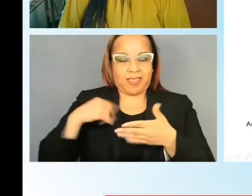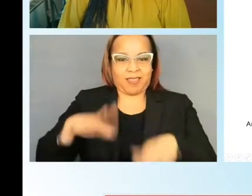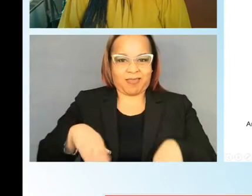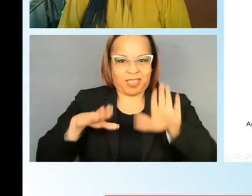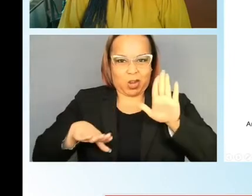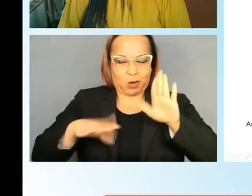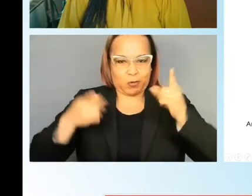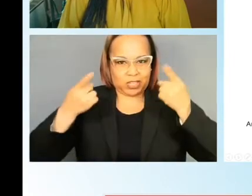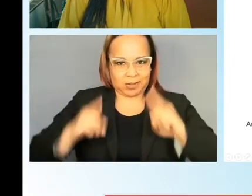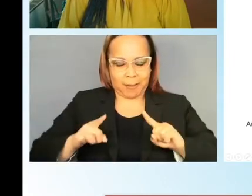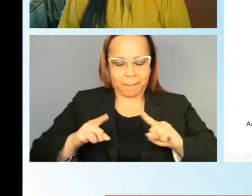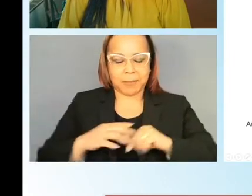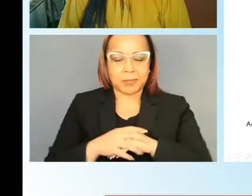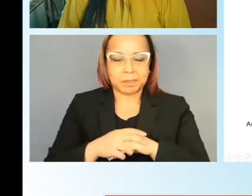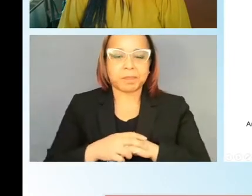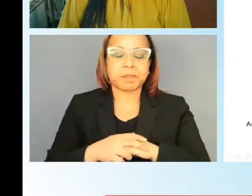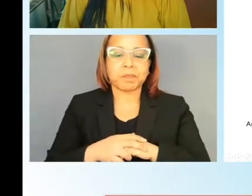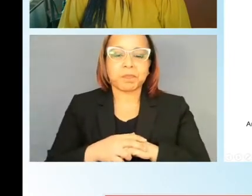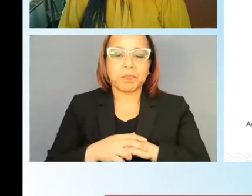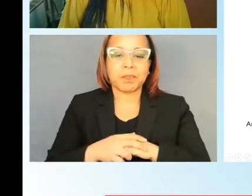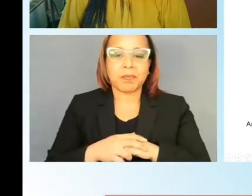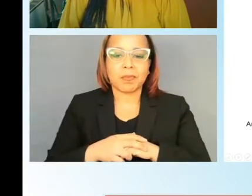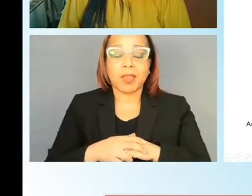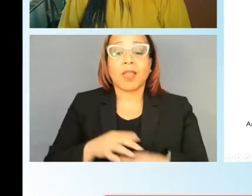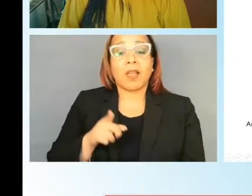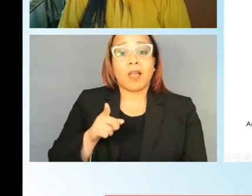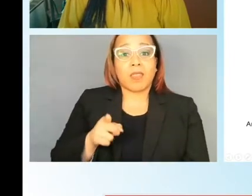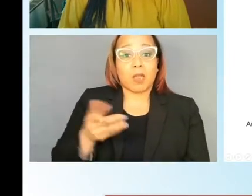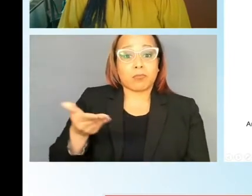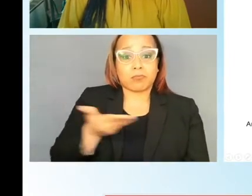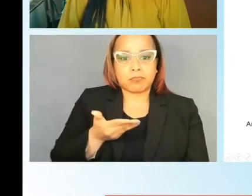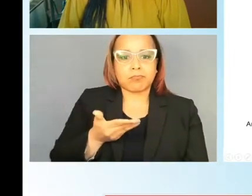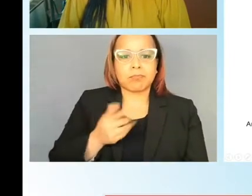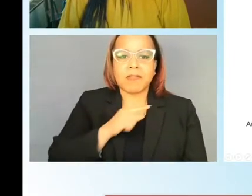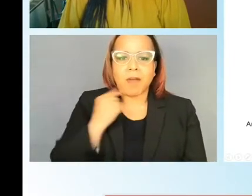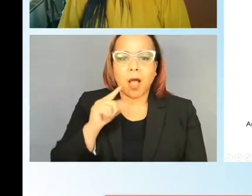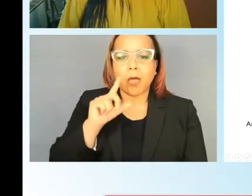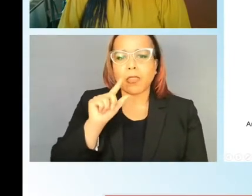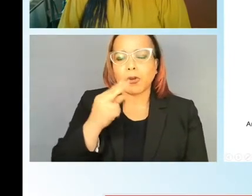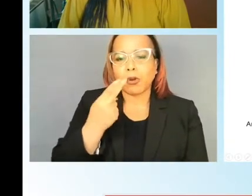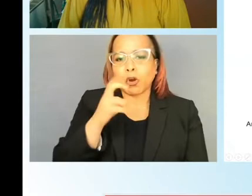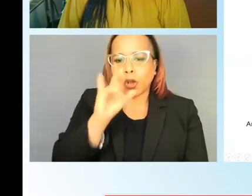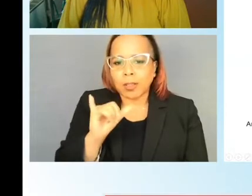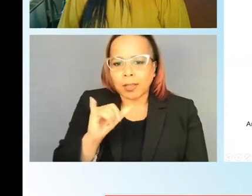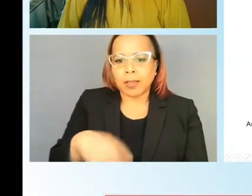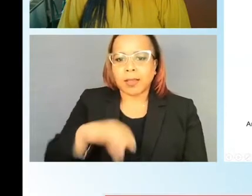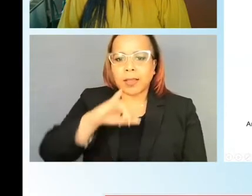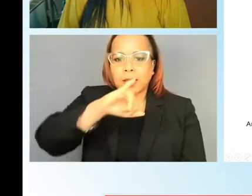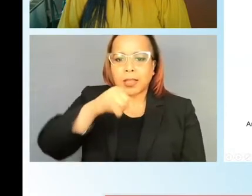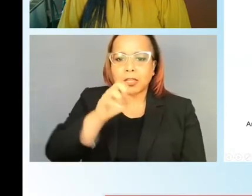happening. And there we had Father Tom Hurley, Janan Mohajir,